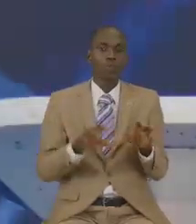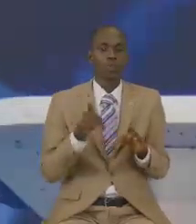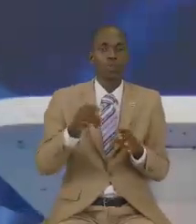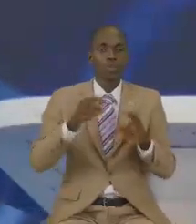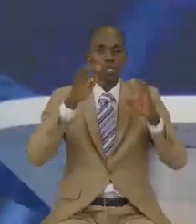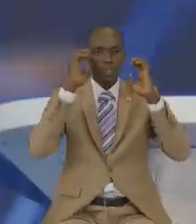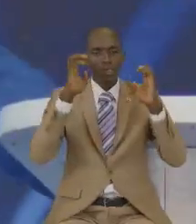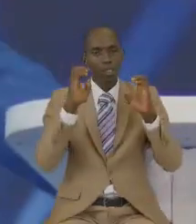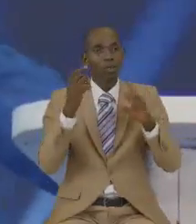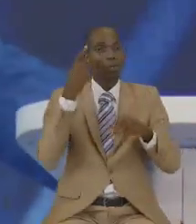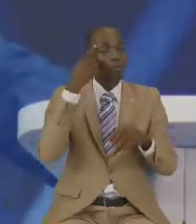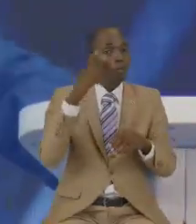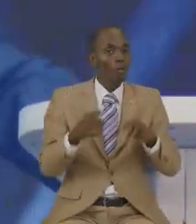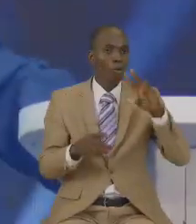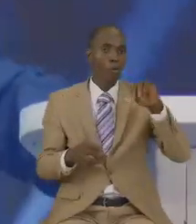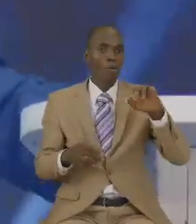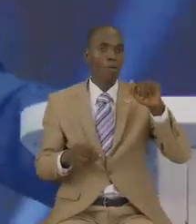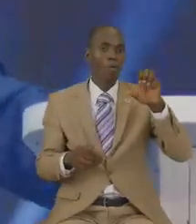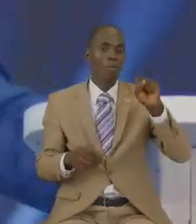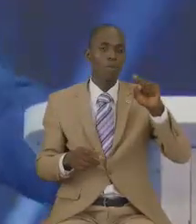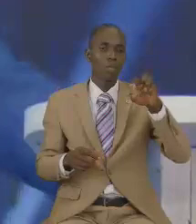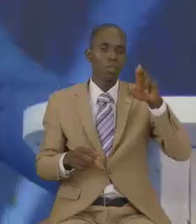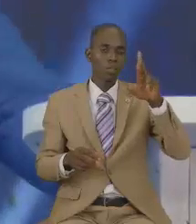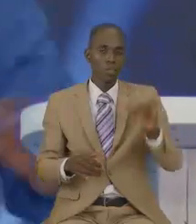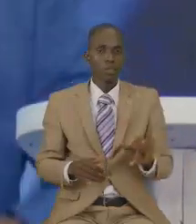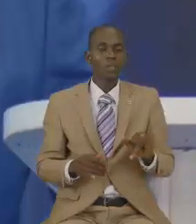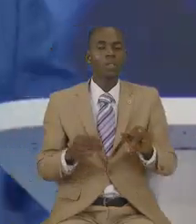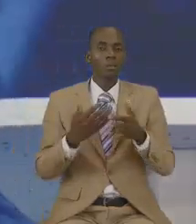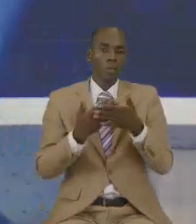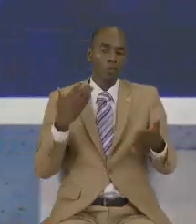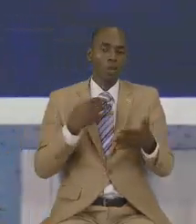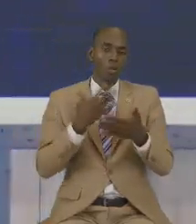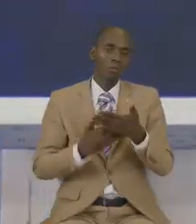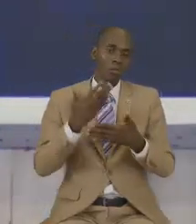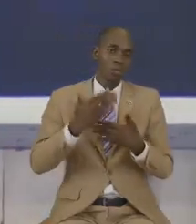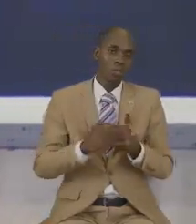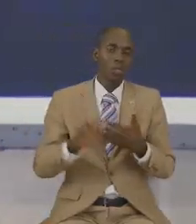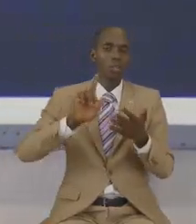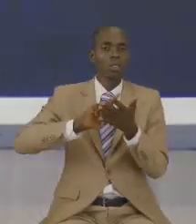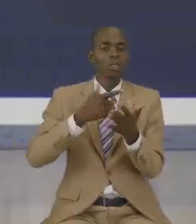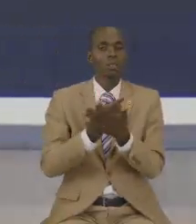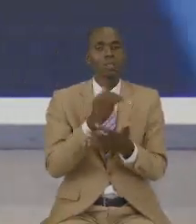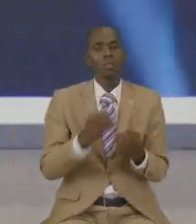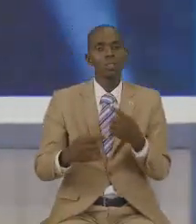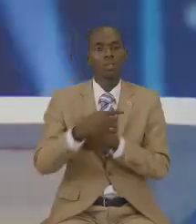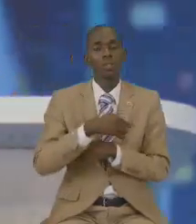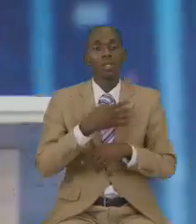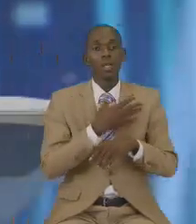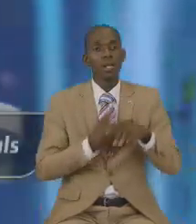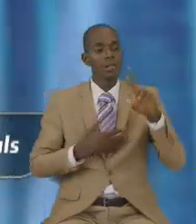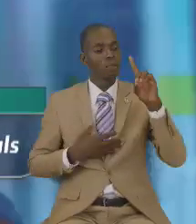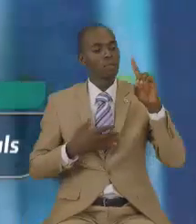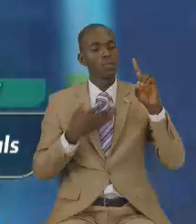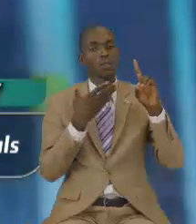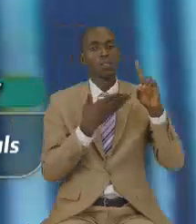before graduating and beyond graduating. And did there is drive